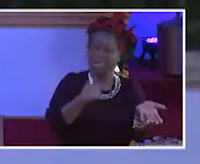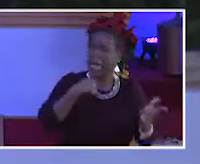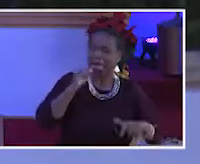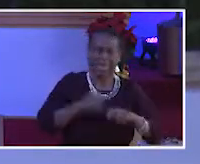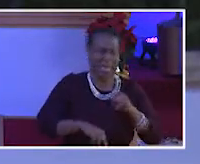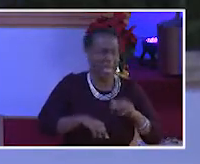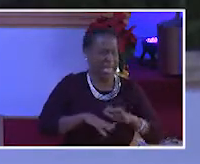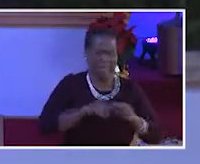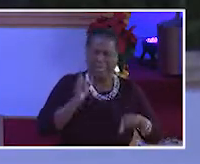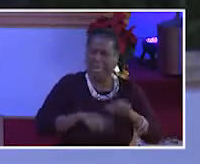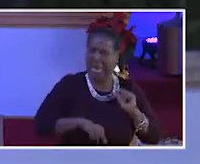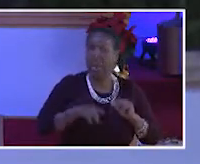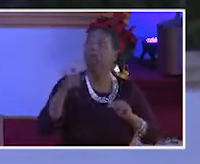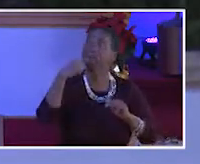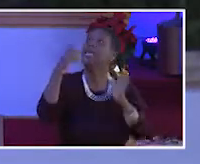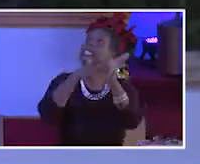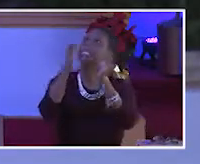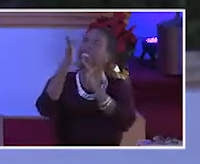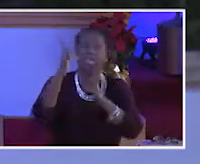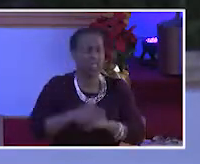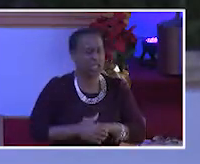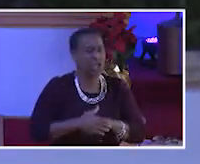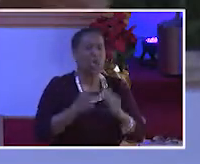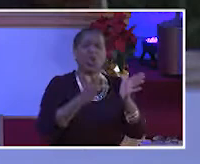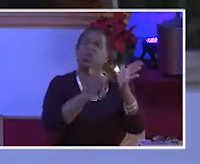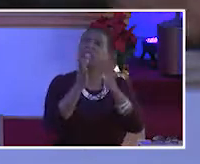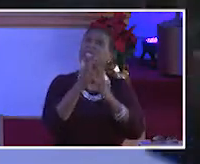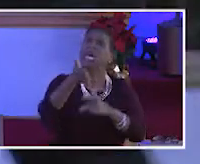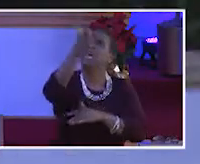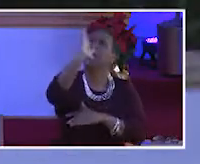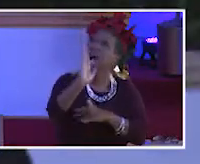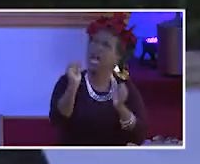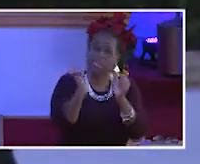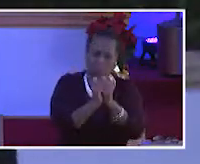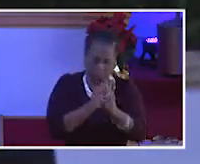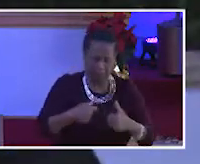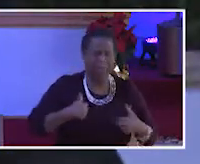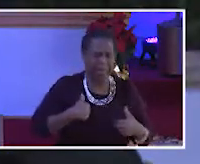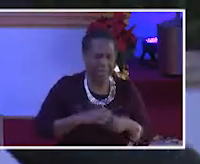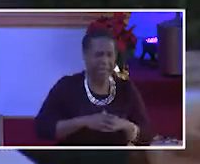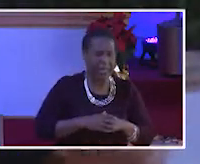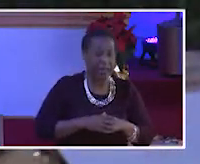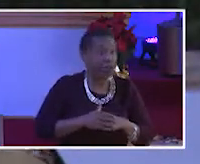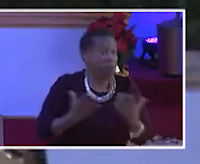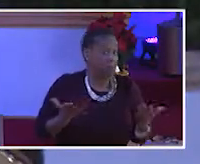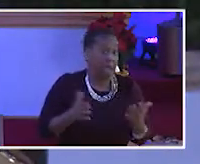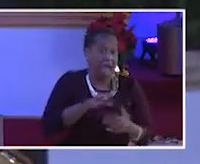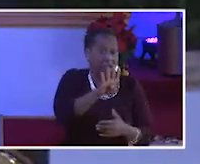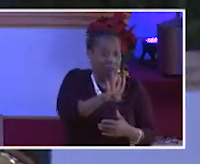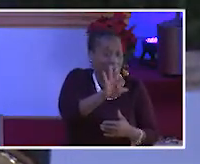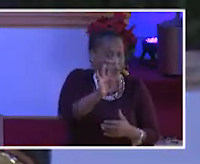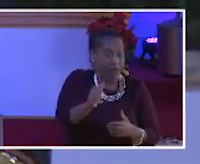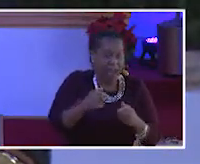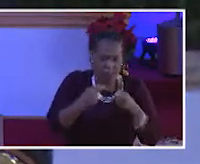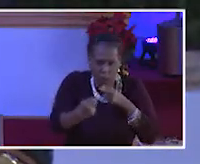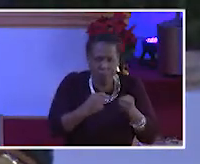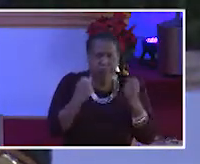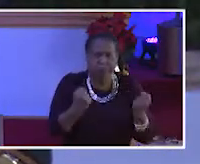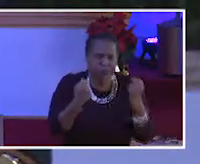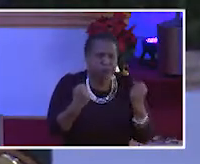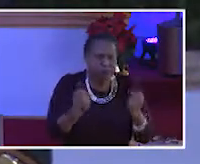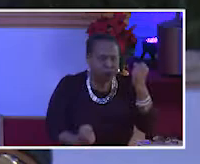anymore, and you cry, Jesus, you just said, God is with me. On 495 and 395